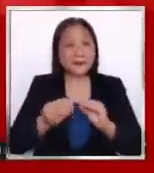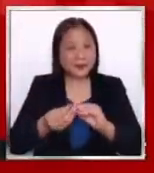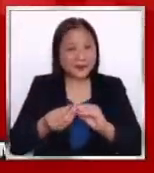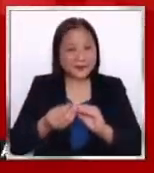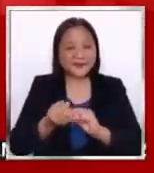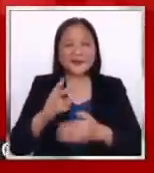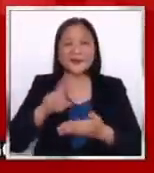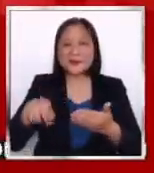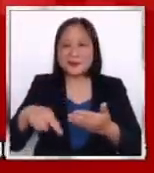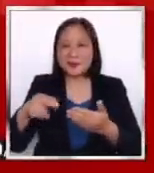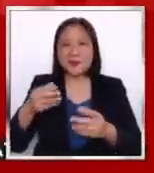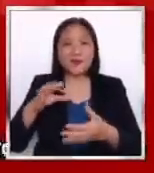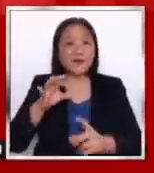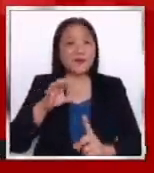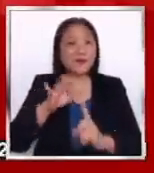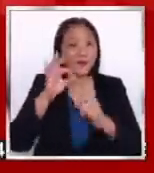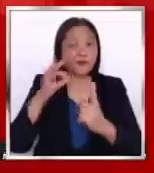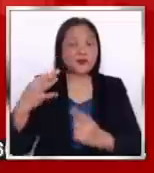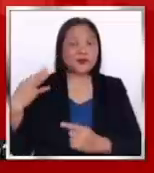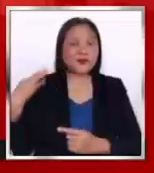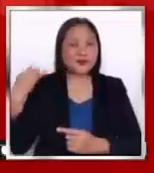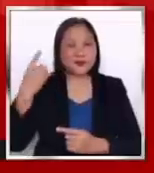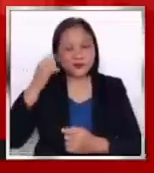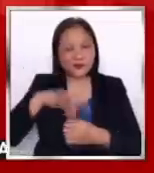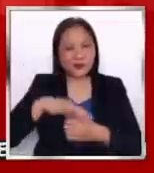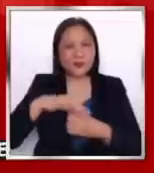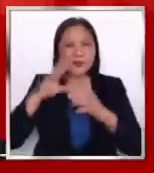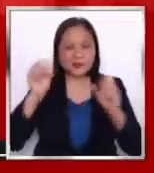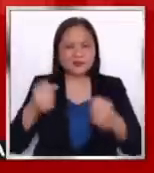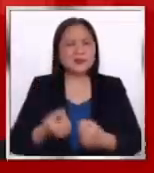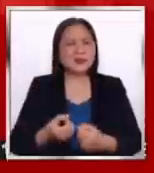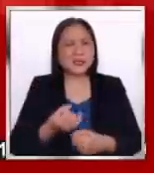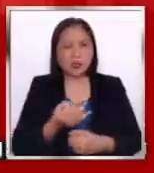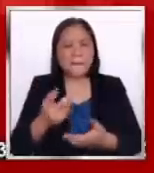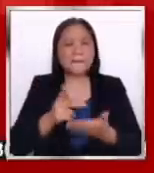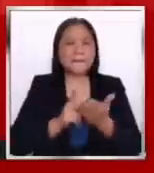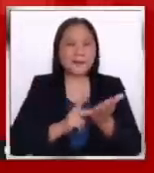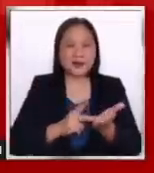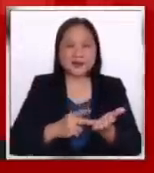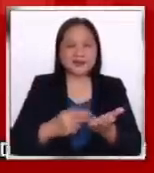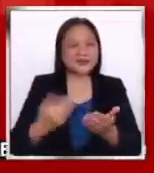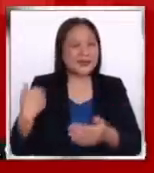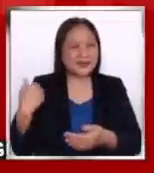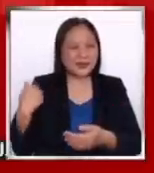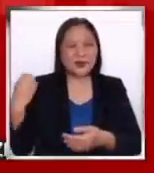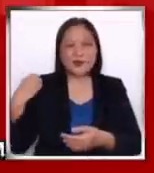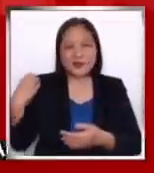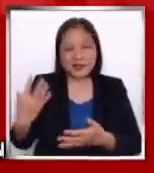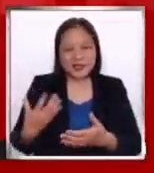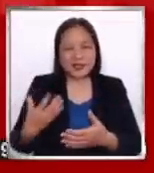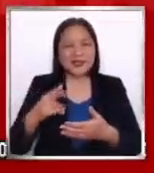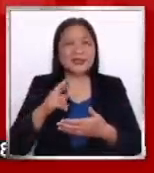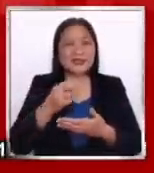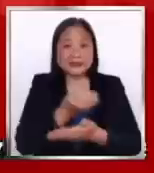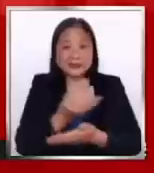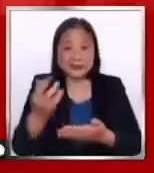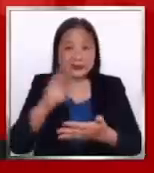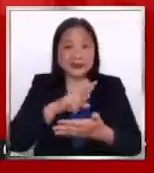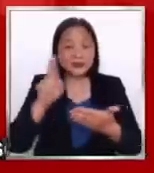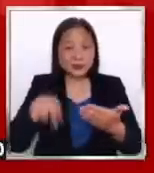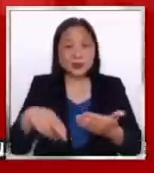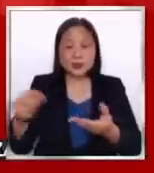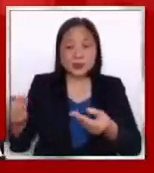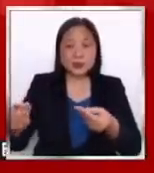But these are all days, only partial and unofficial tally that we are all receiving from